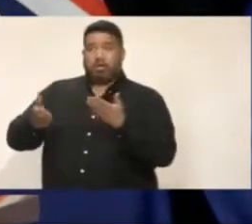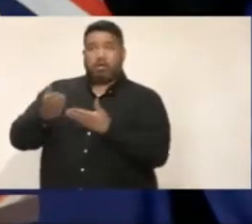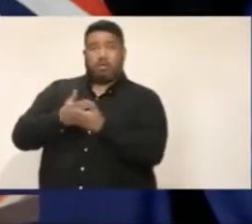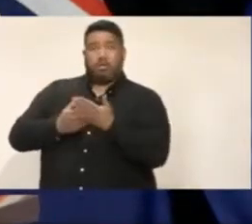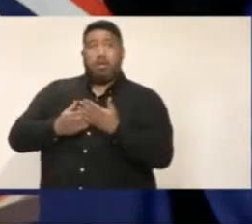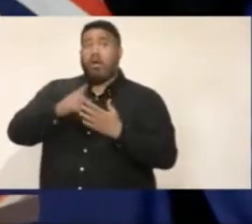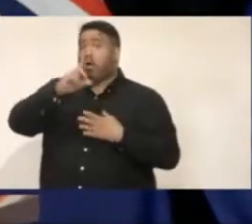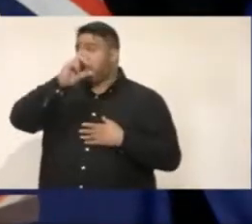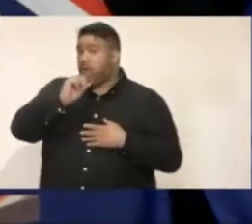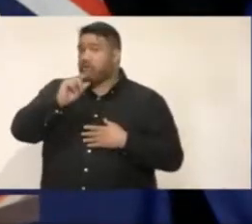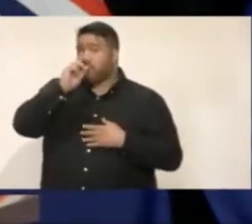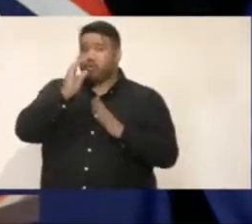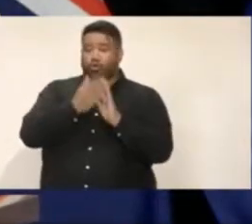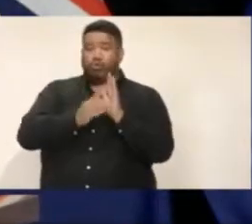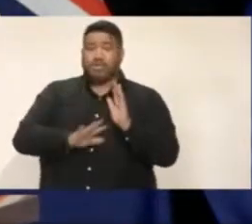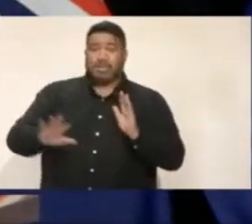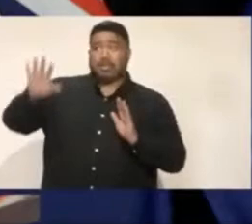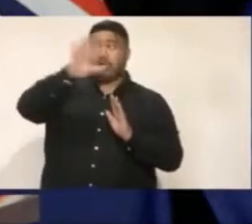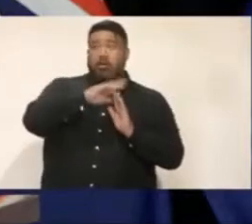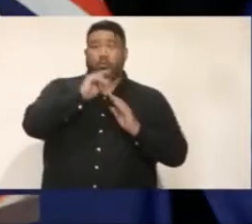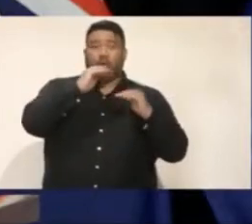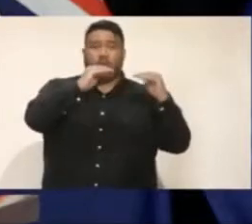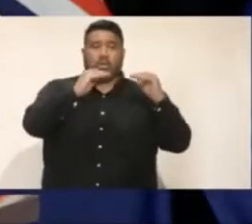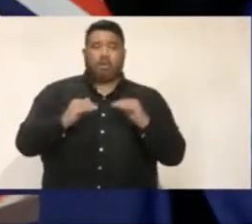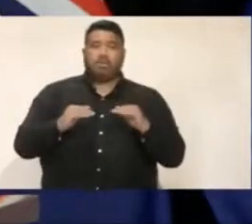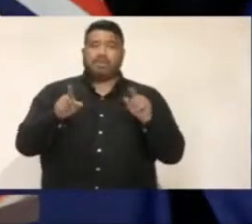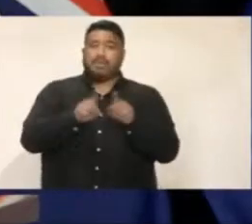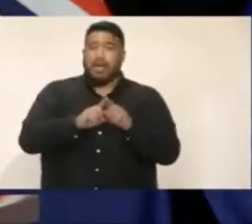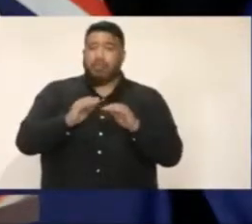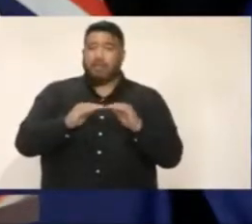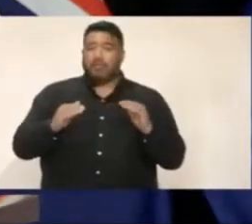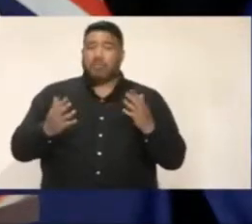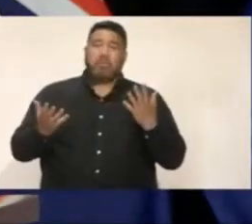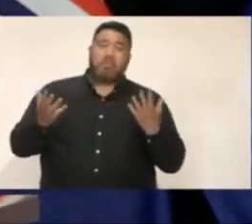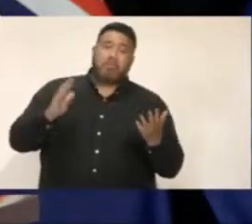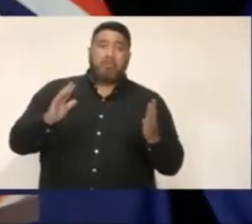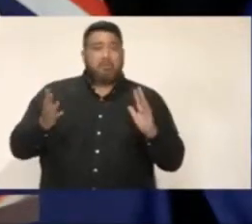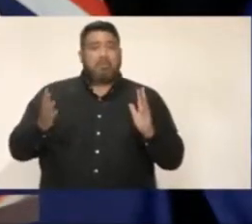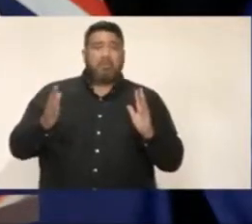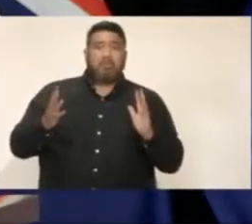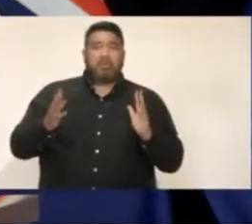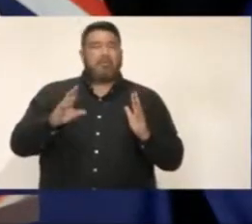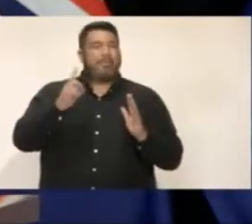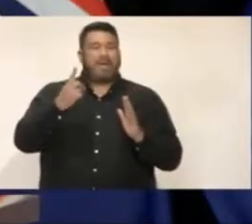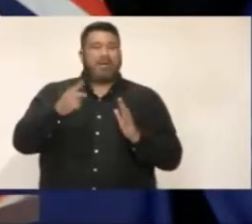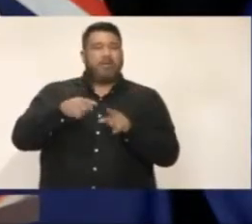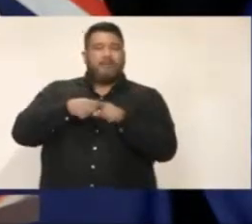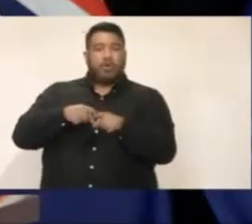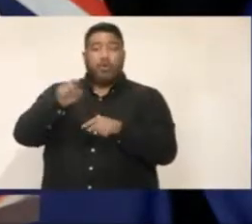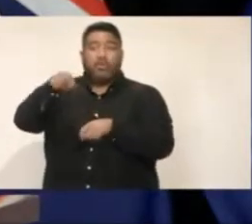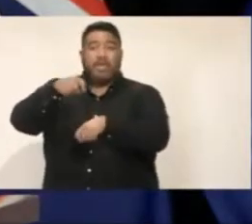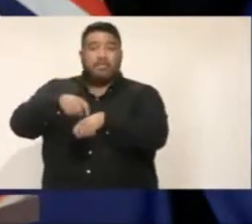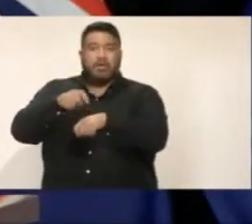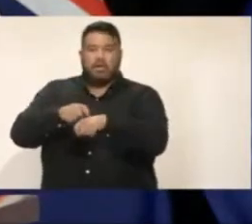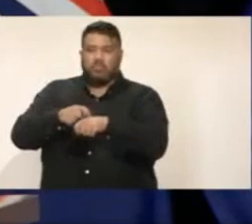open to considering some variation therein, very much depending on the risk that we see from that current cluster. So we are